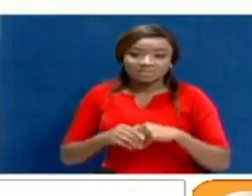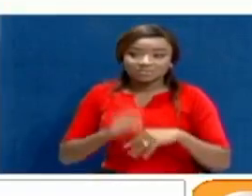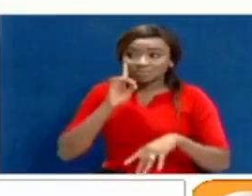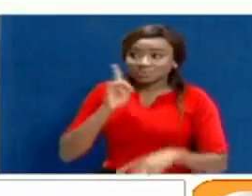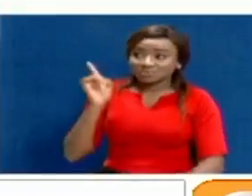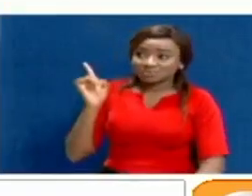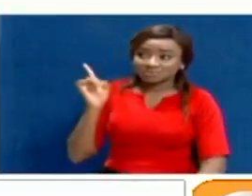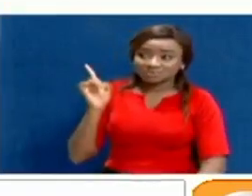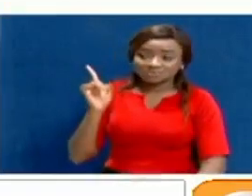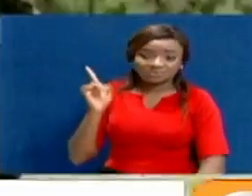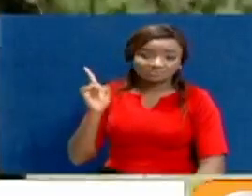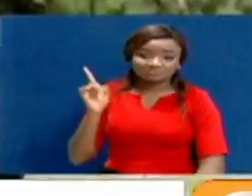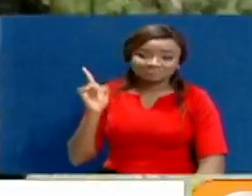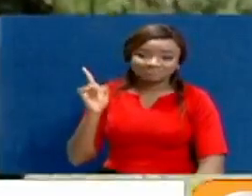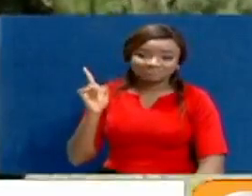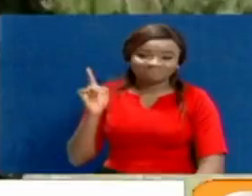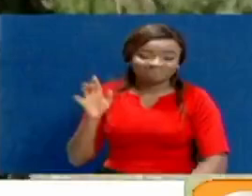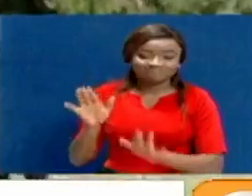sitting ducks until today.